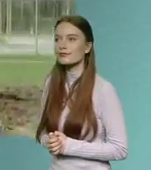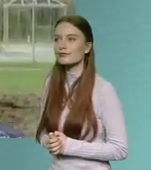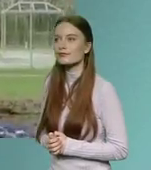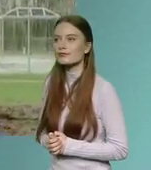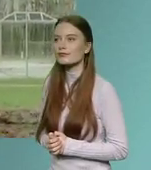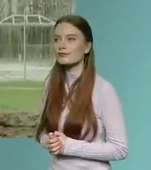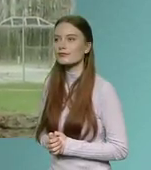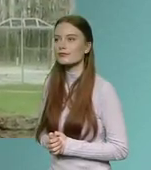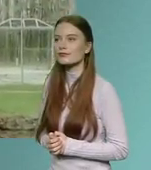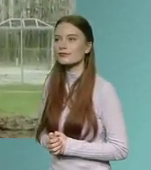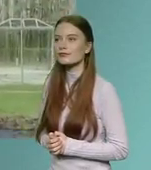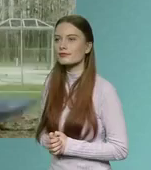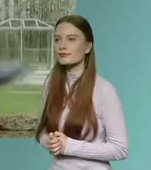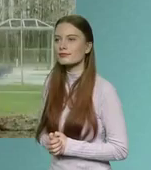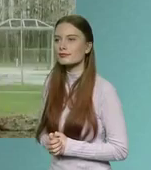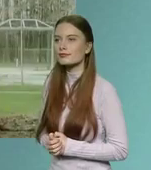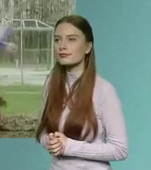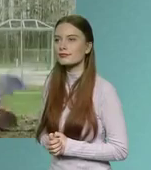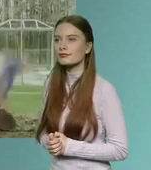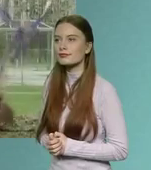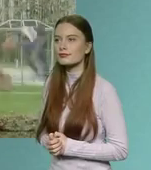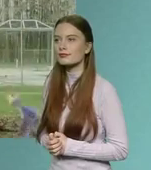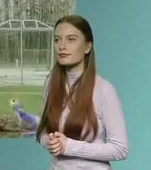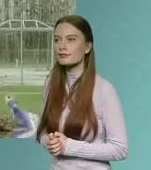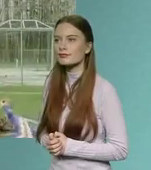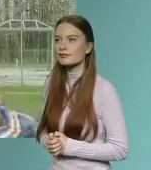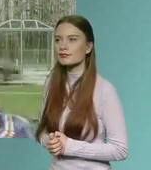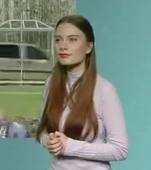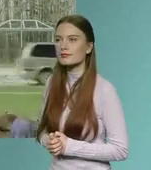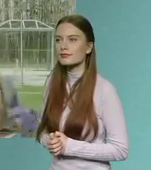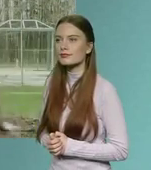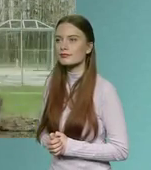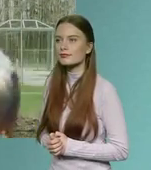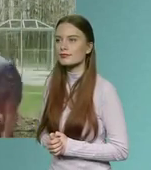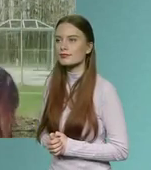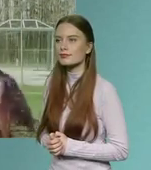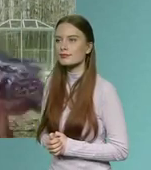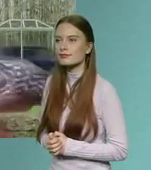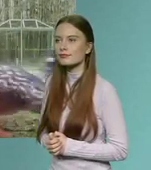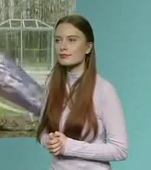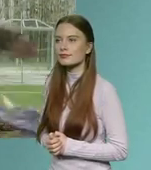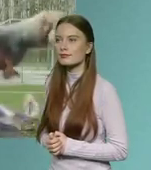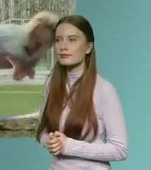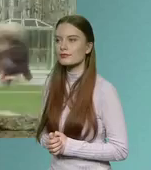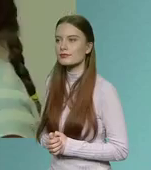The Ozraptor leaps towards the small Microraptor, who hurries under its feet. Dana stands up.